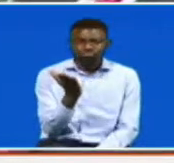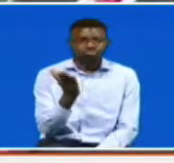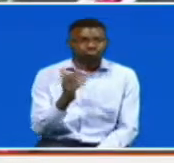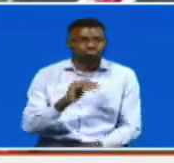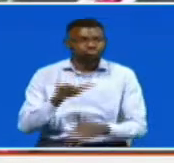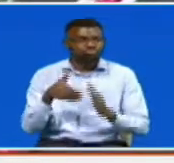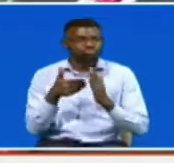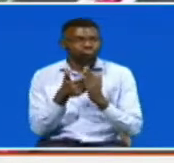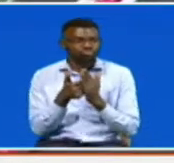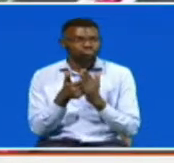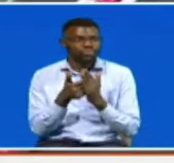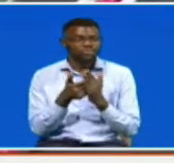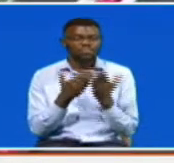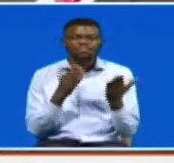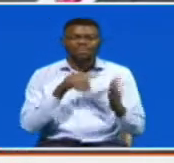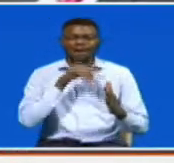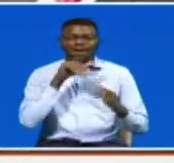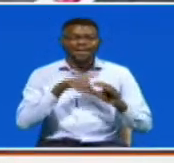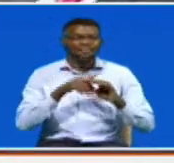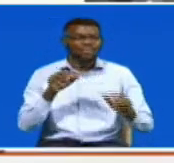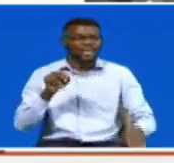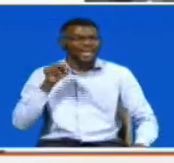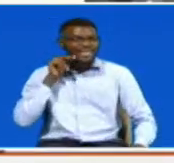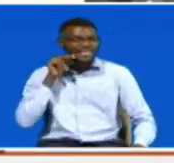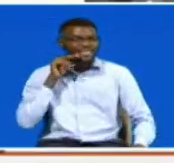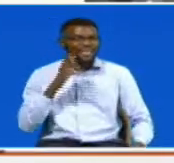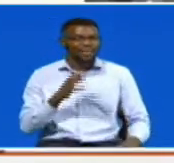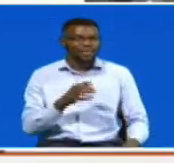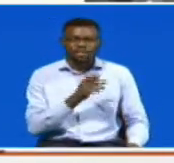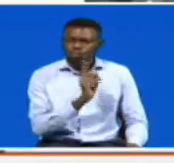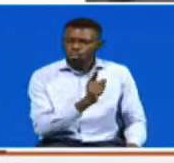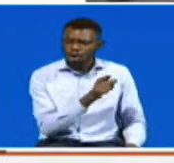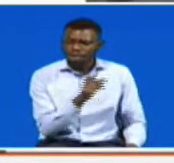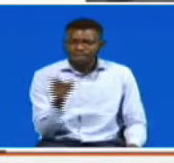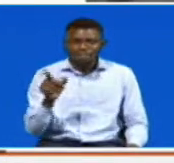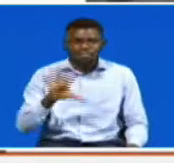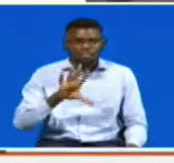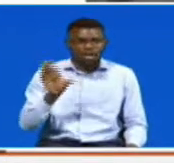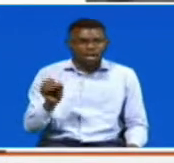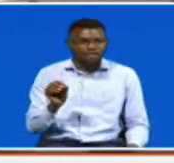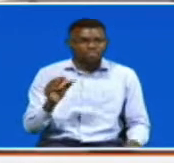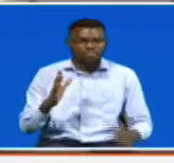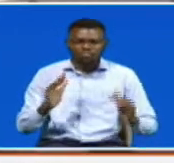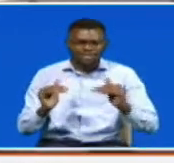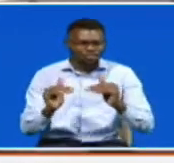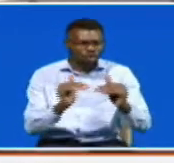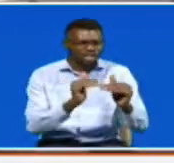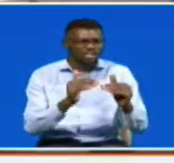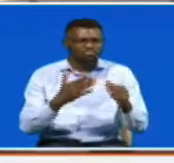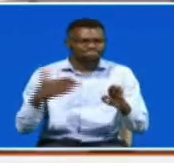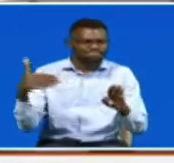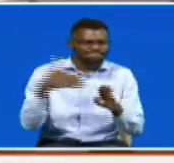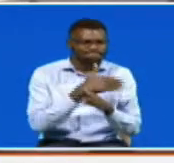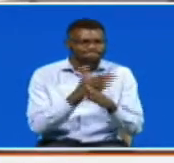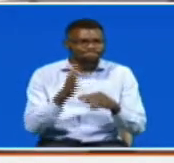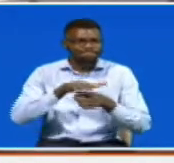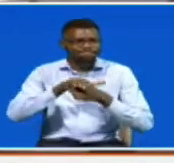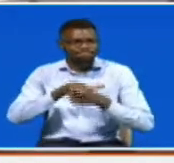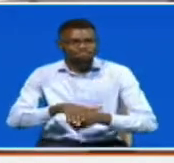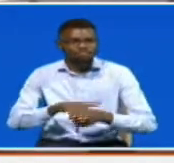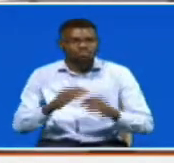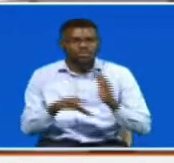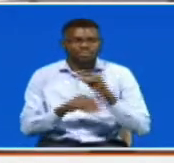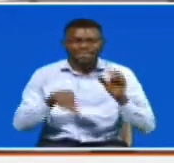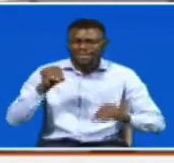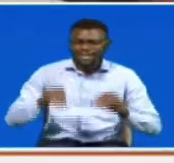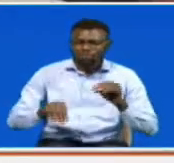ambaye yuko nchini Nigeria ameonya bara la Afrika dhidi ya kuhujumu demokrasia kupitia udanganyifu na wizi wa kura.